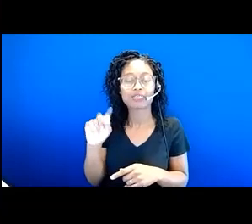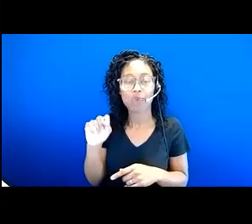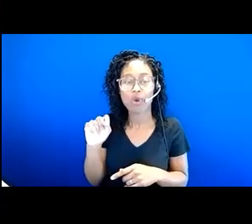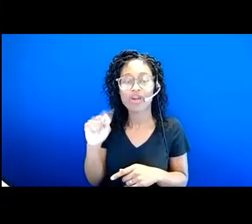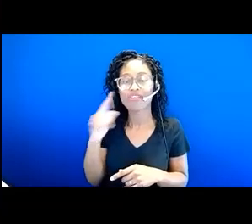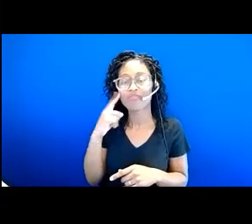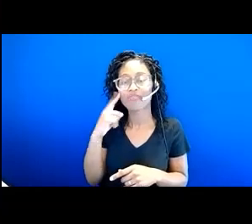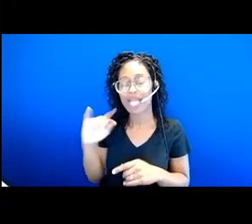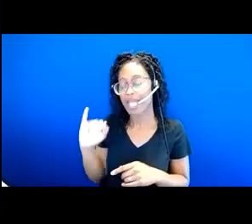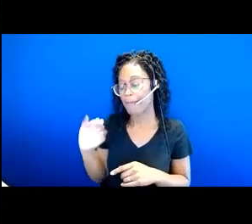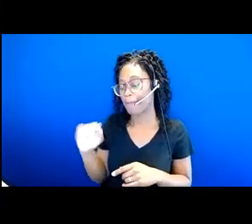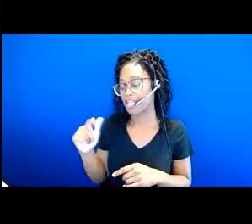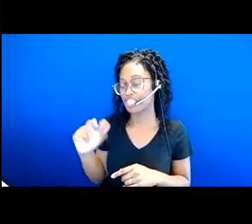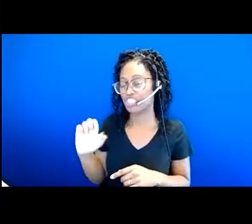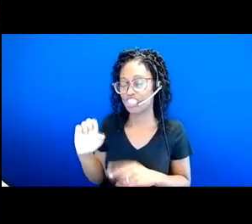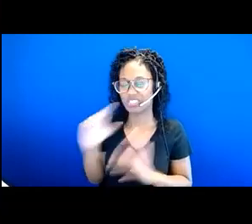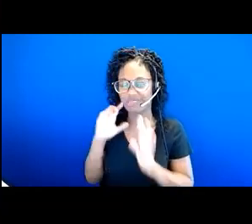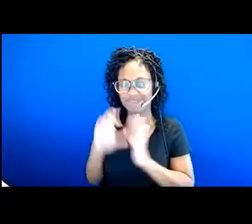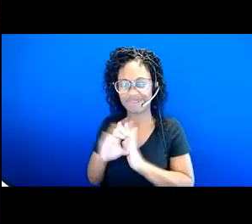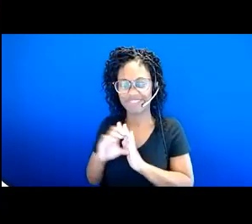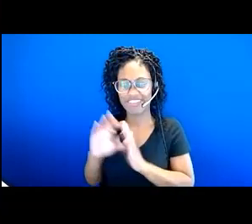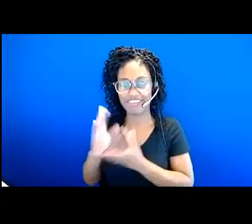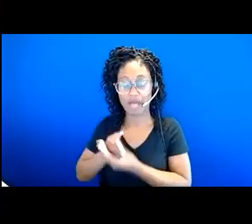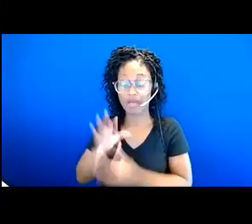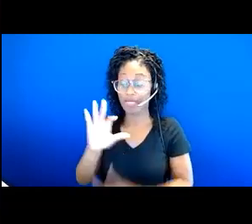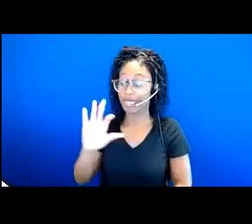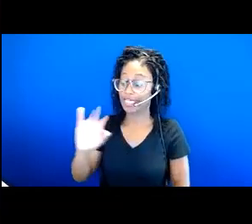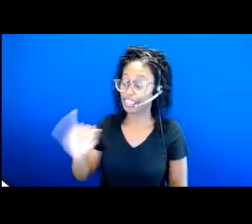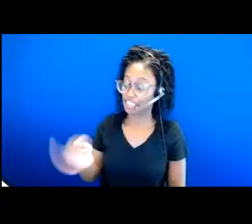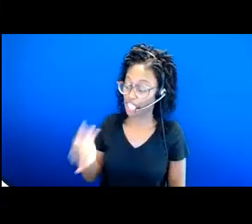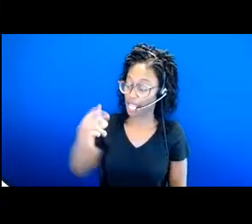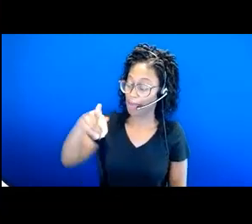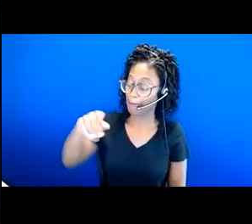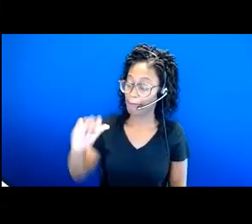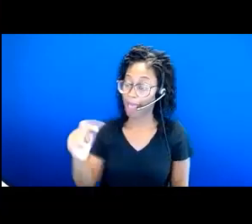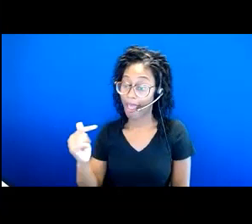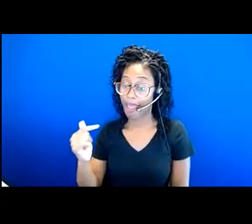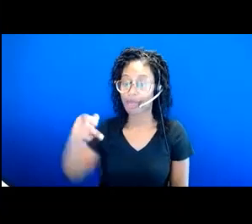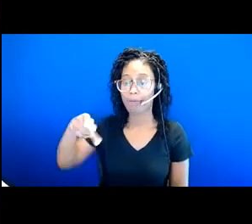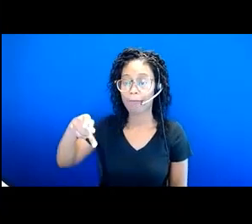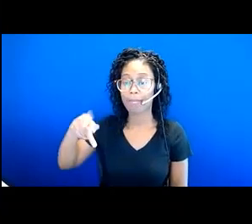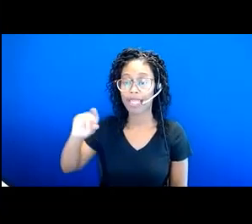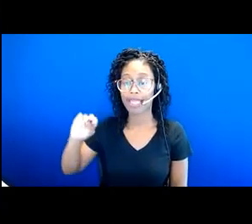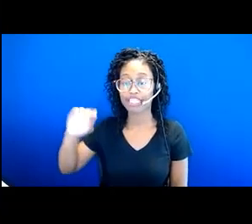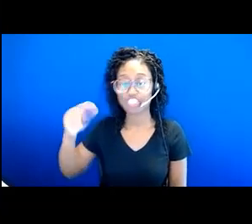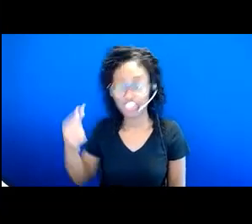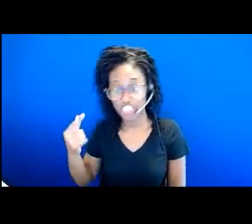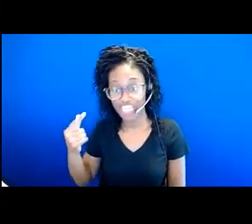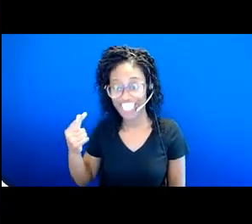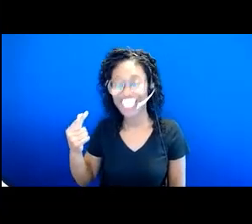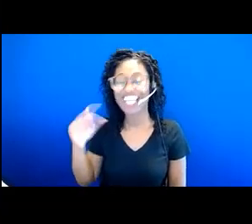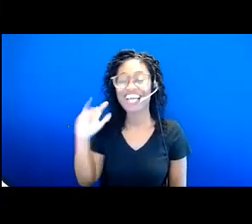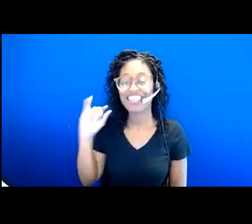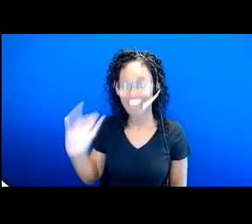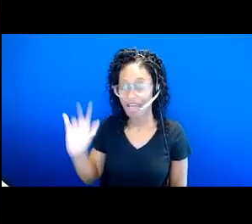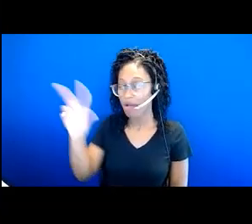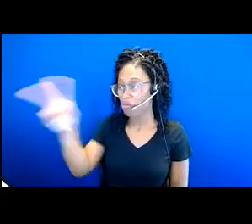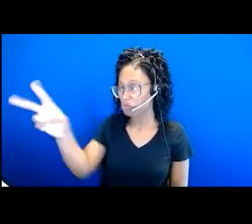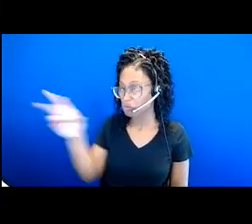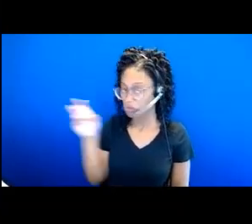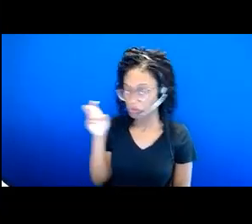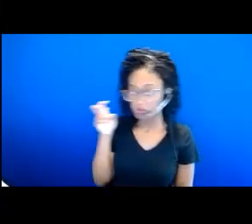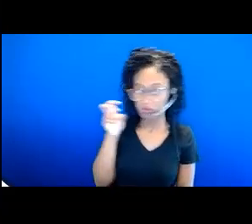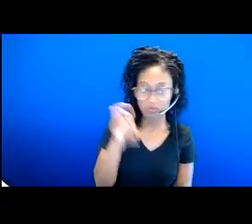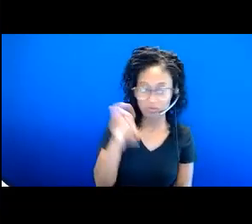or PNG, and then add it to your poster as an image, because that means that